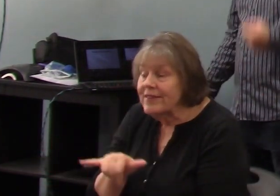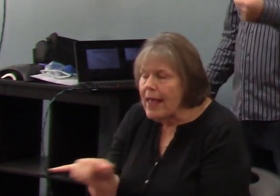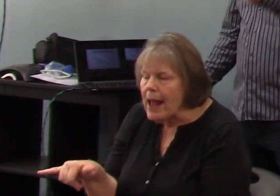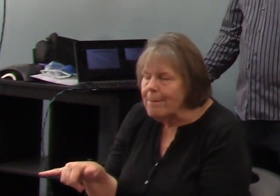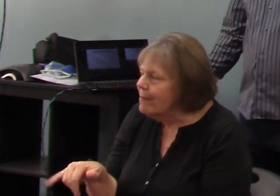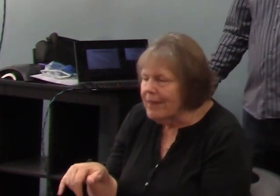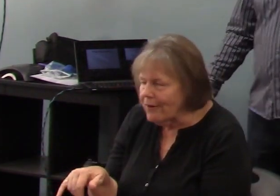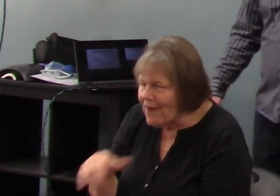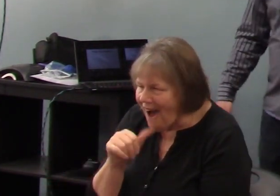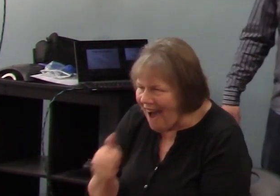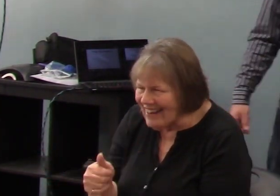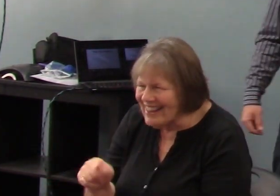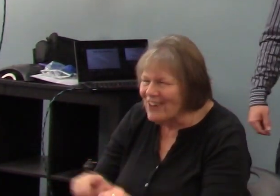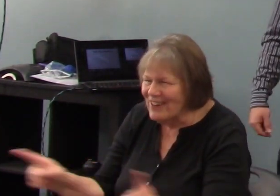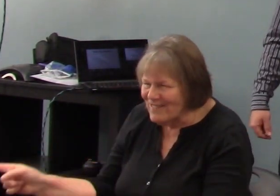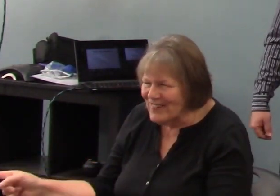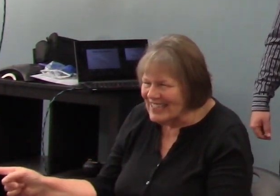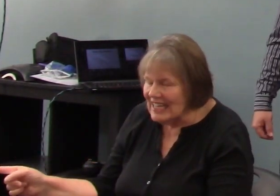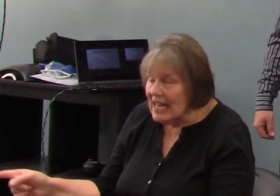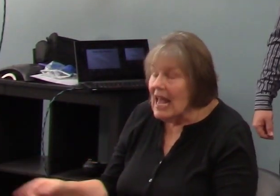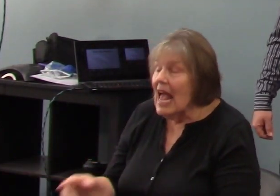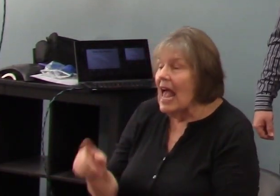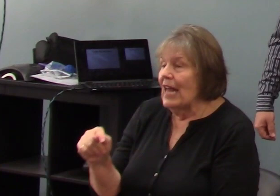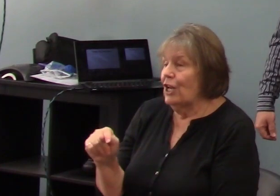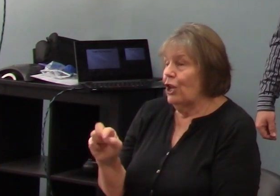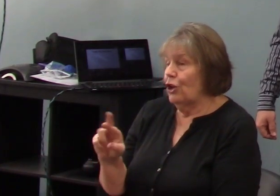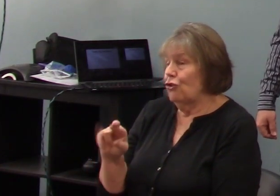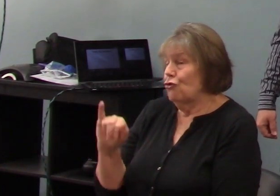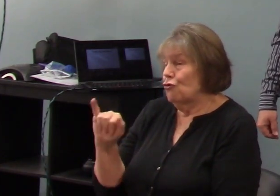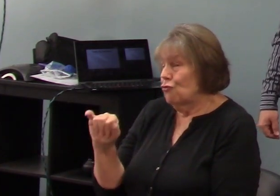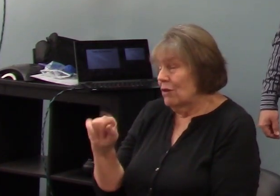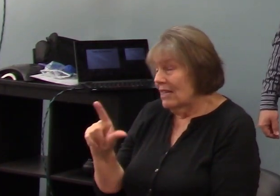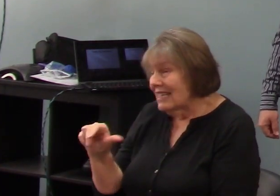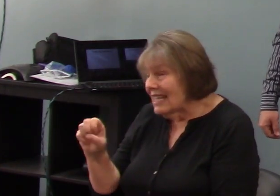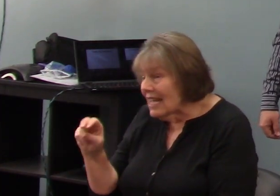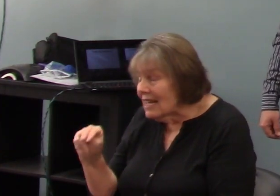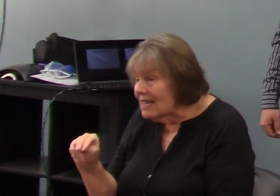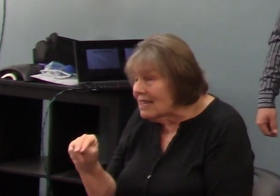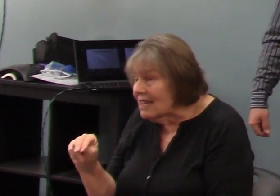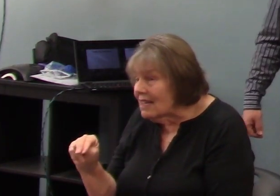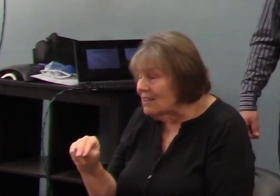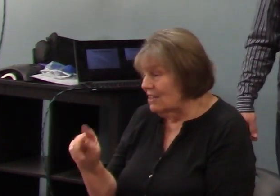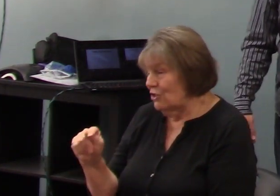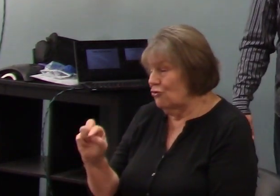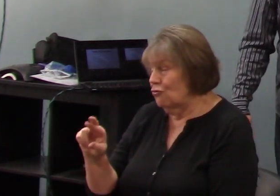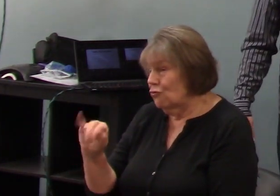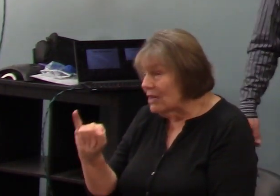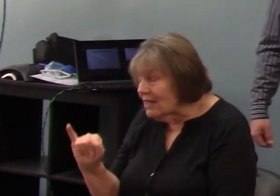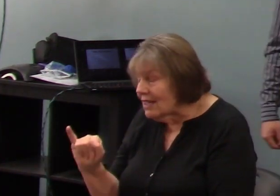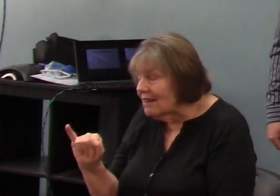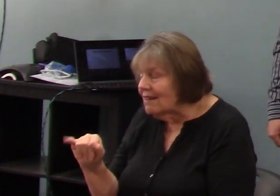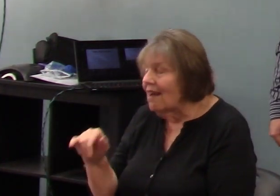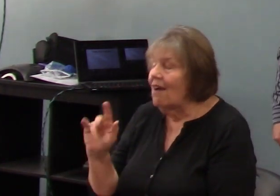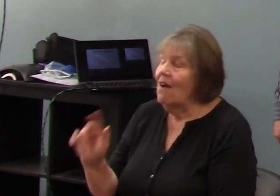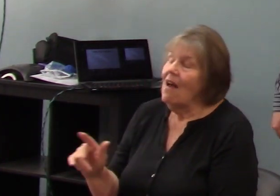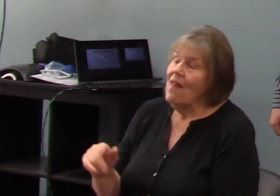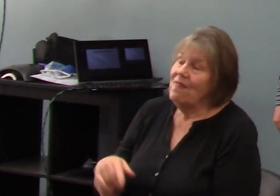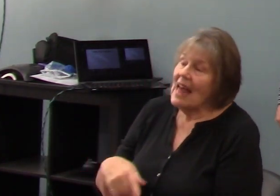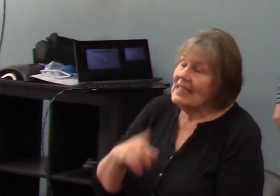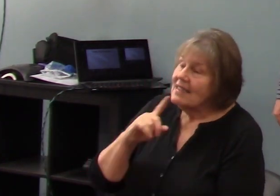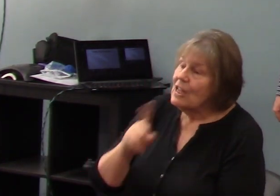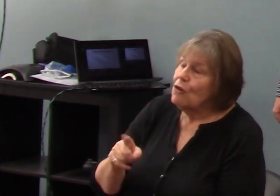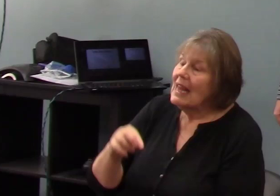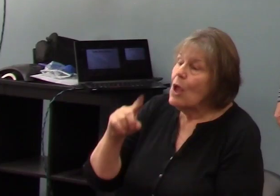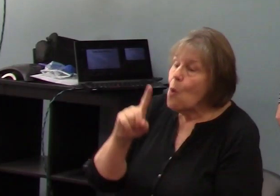And a trillion is 1,000 times bigger than a billion. So when you hear governments talk about a trillion, that is literally 1